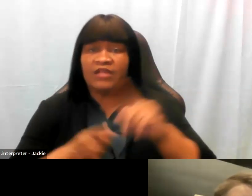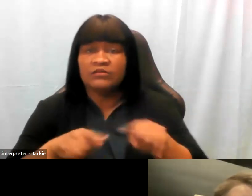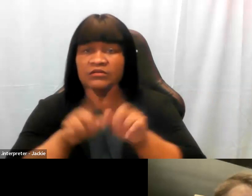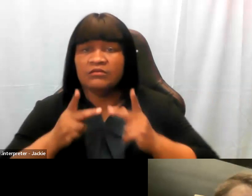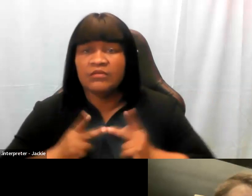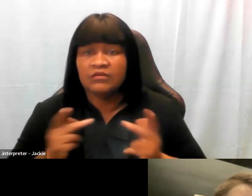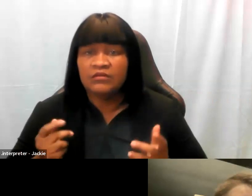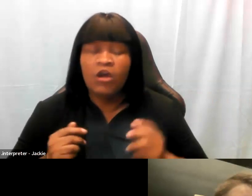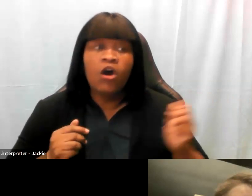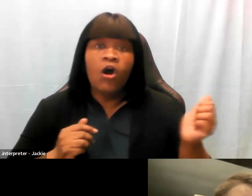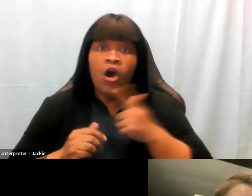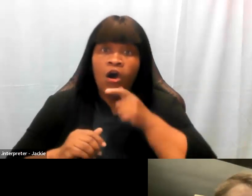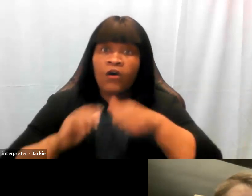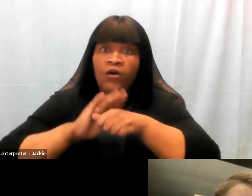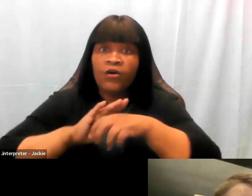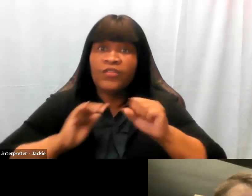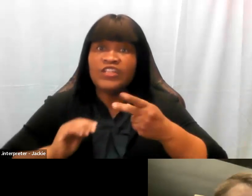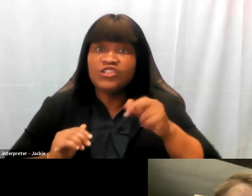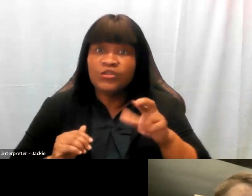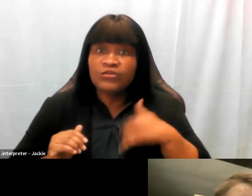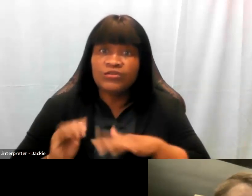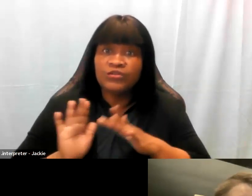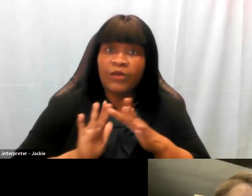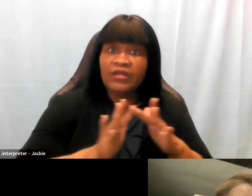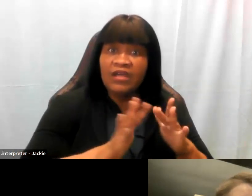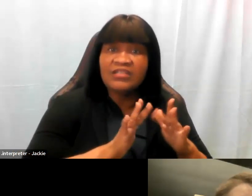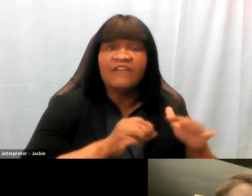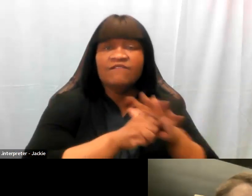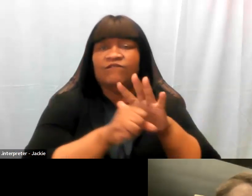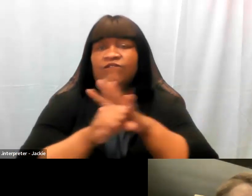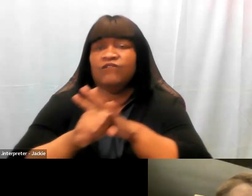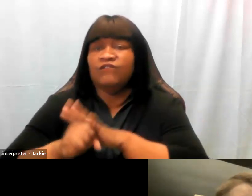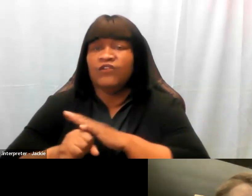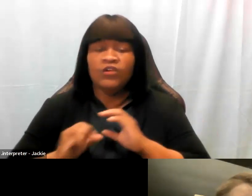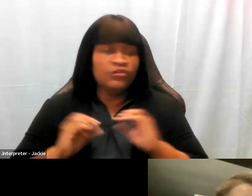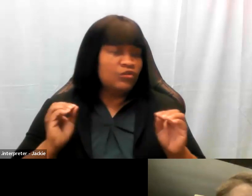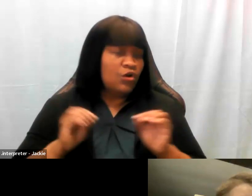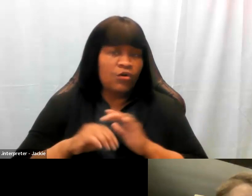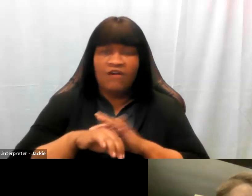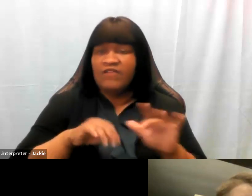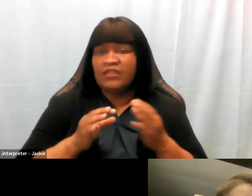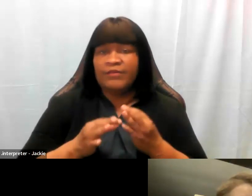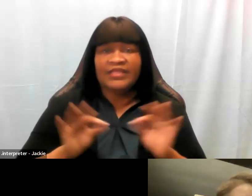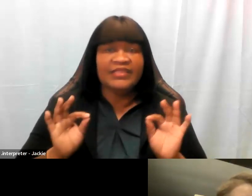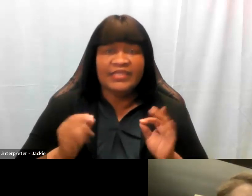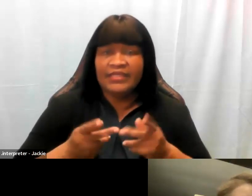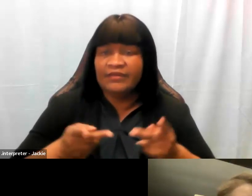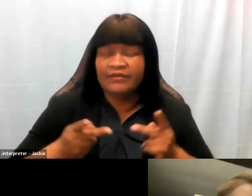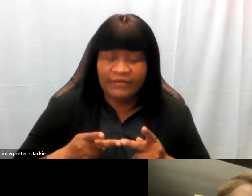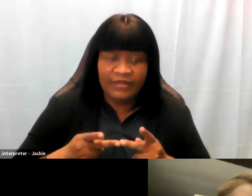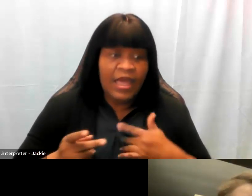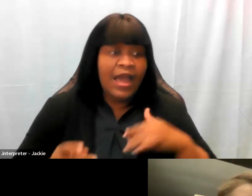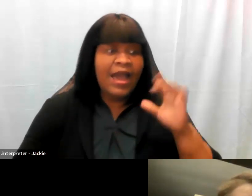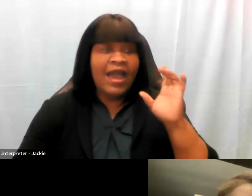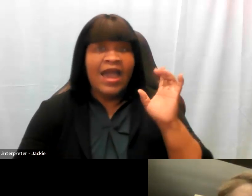Pretty much all the shelters that we contacted were full. There was no availability. I did eventually end